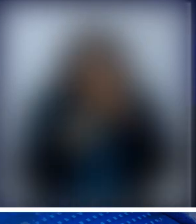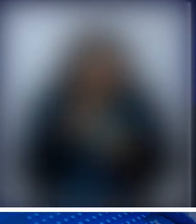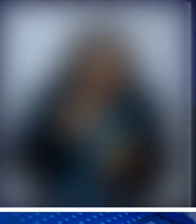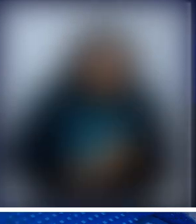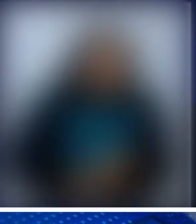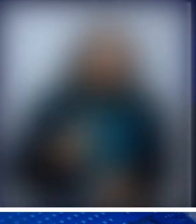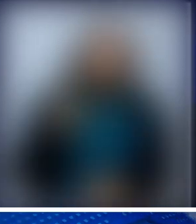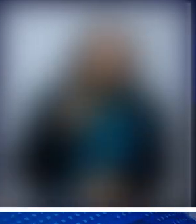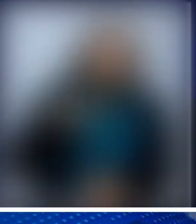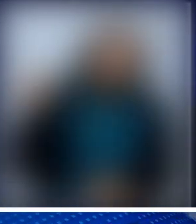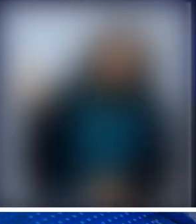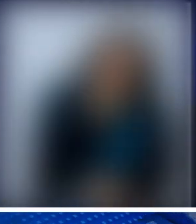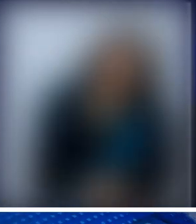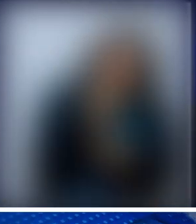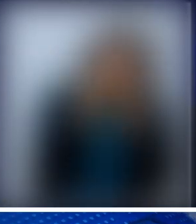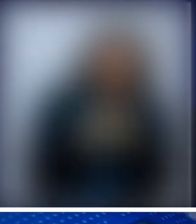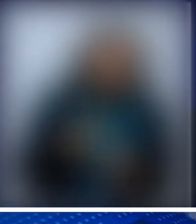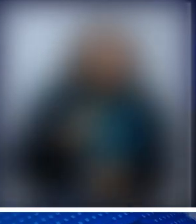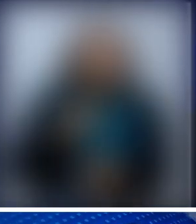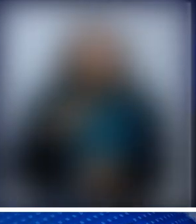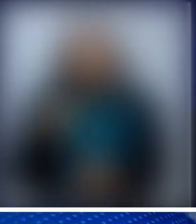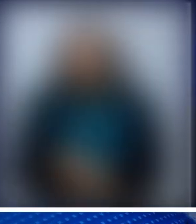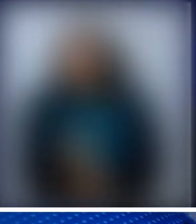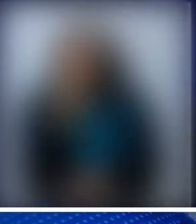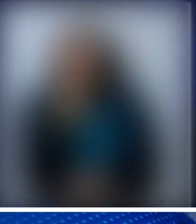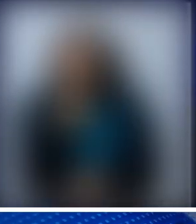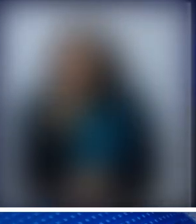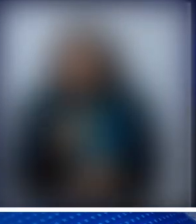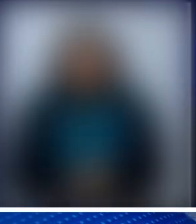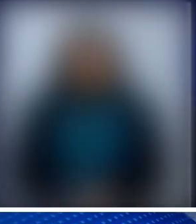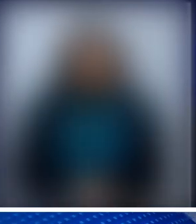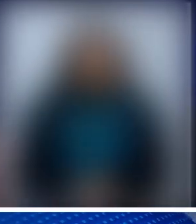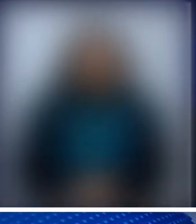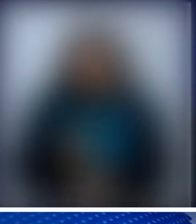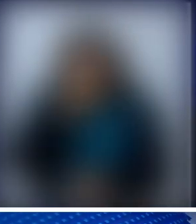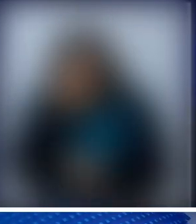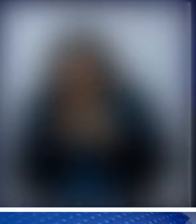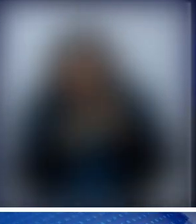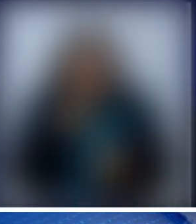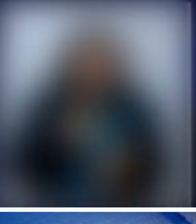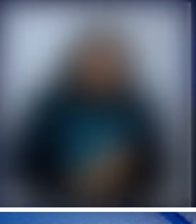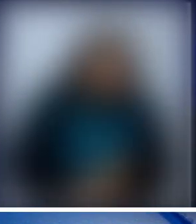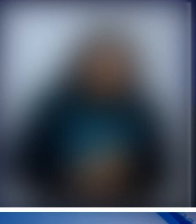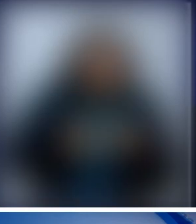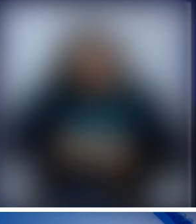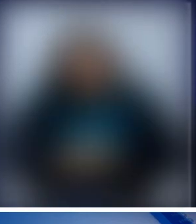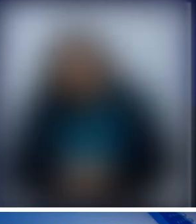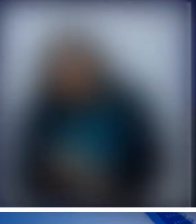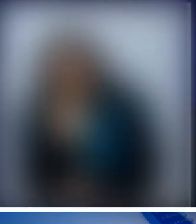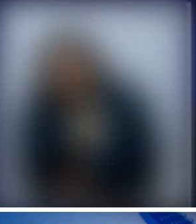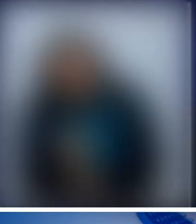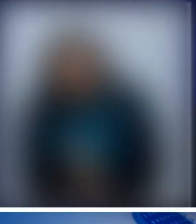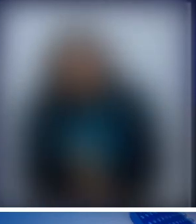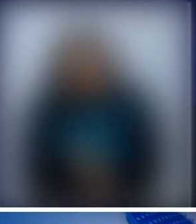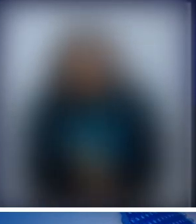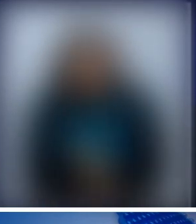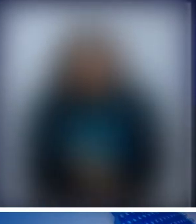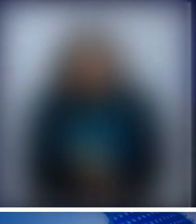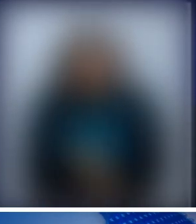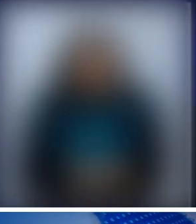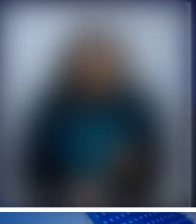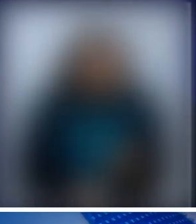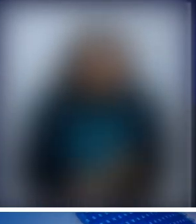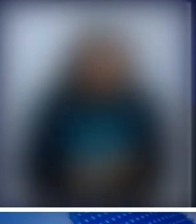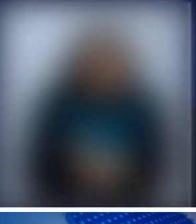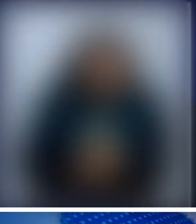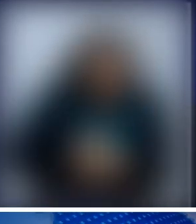food preparation, how food is prepared, feeding practices, how many times maybe a household is getting a meal and